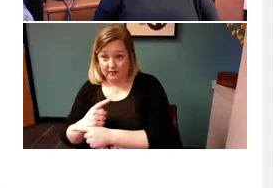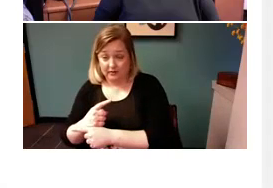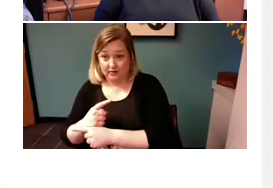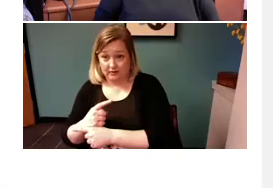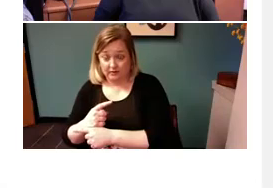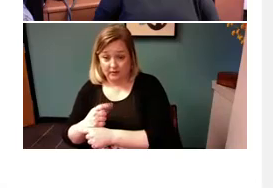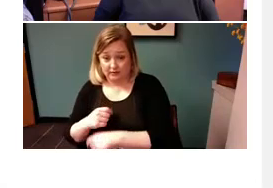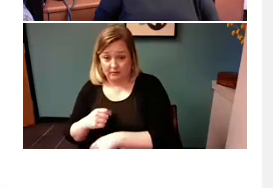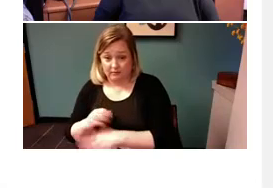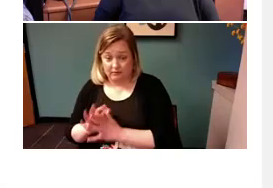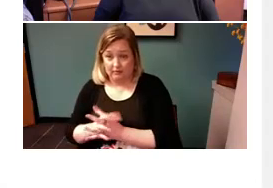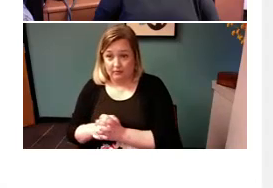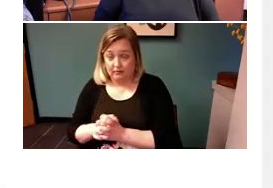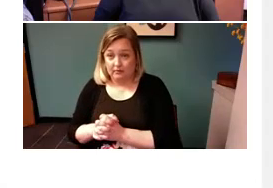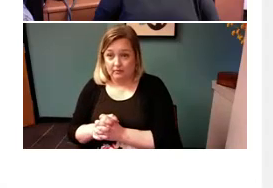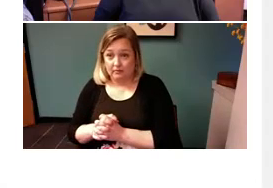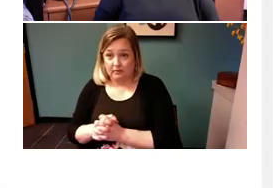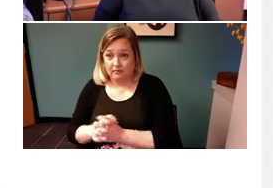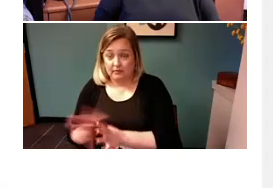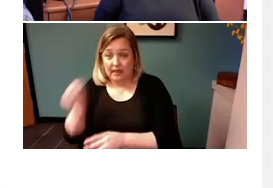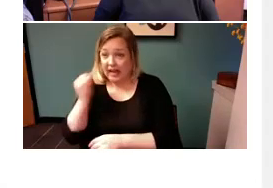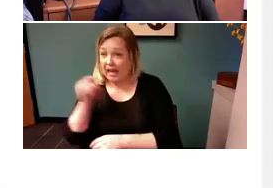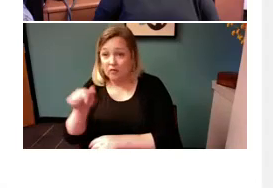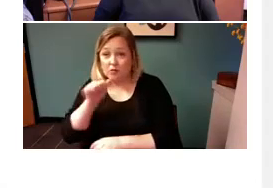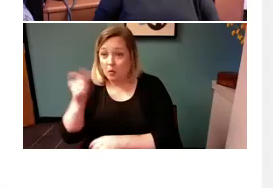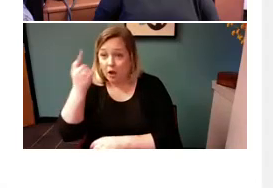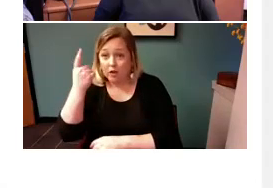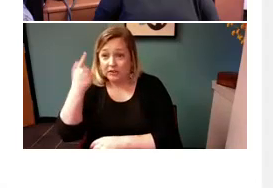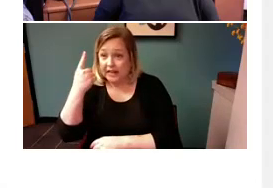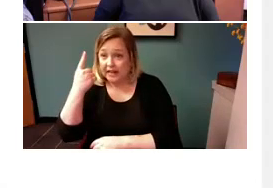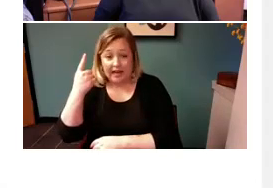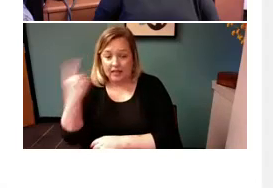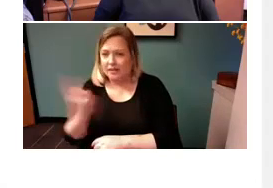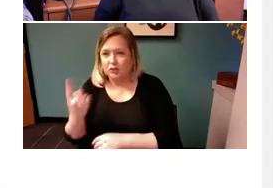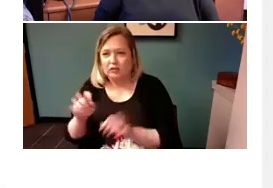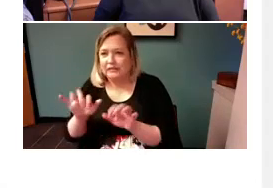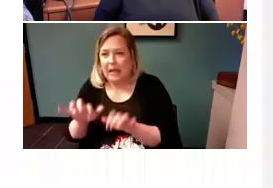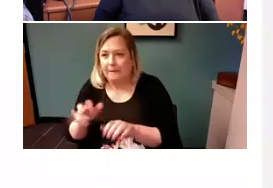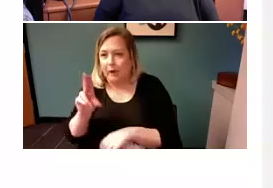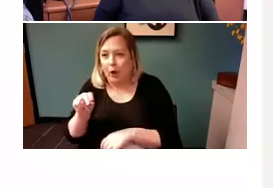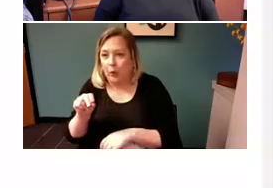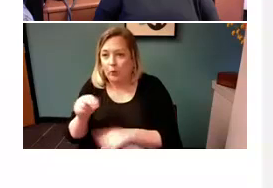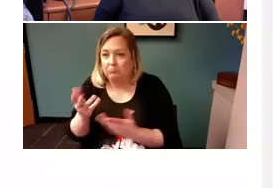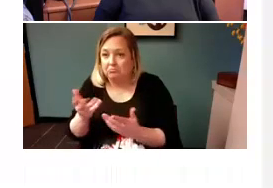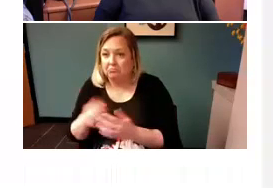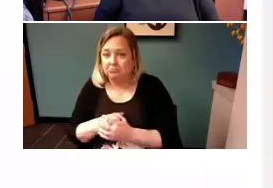right? If you do not understand this, type in no.